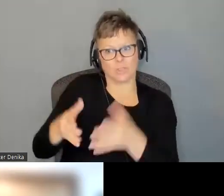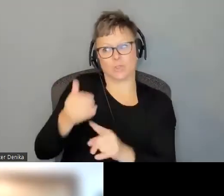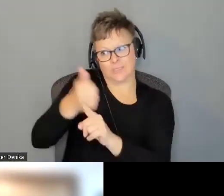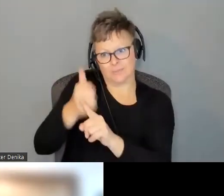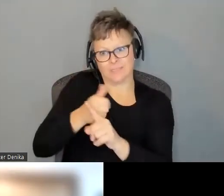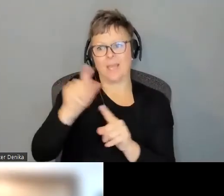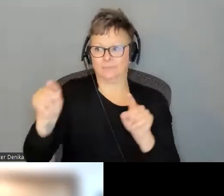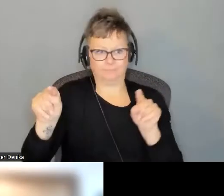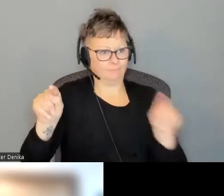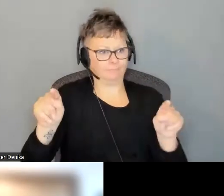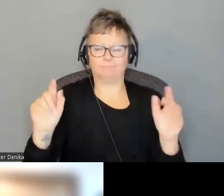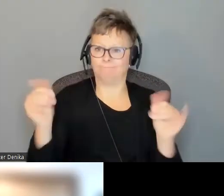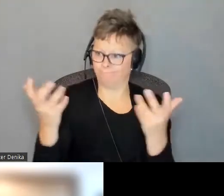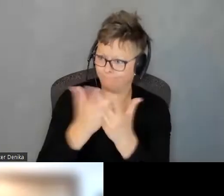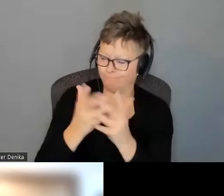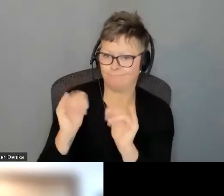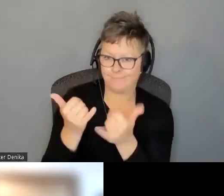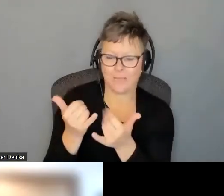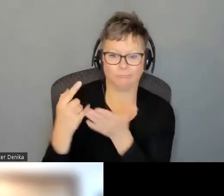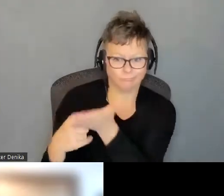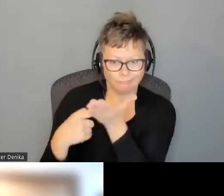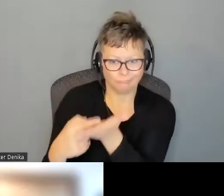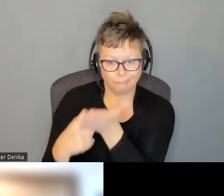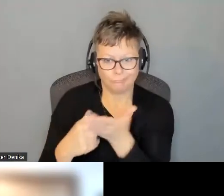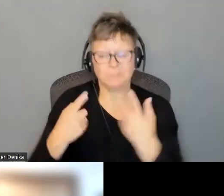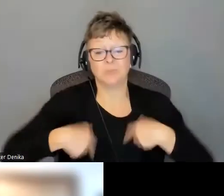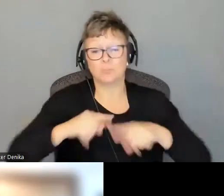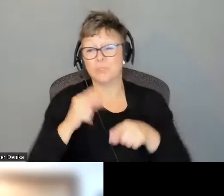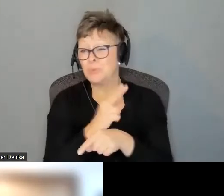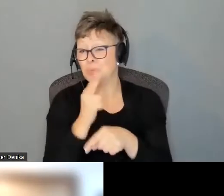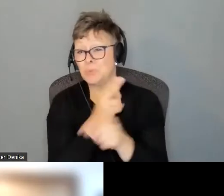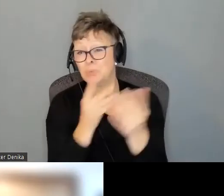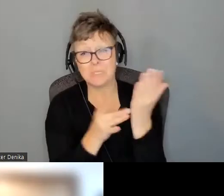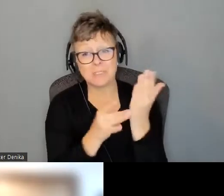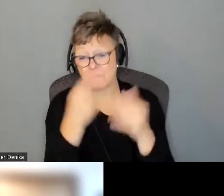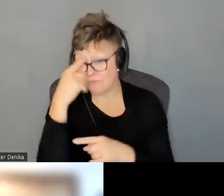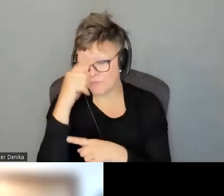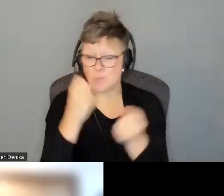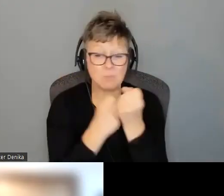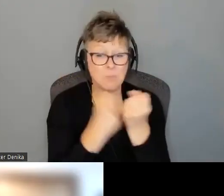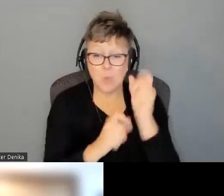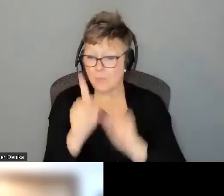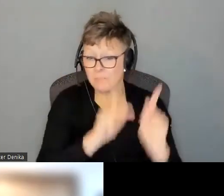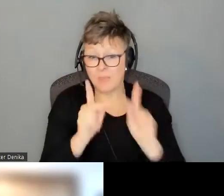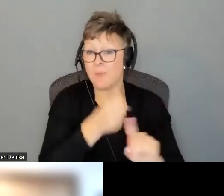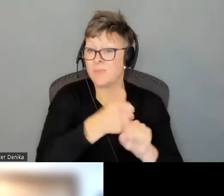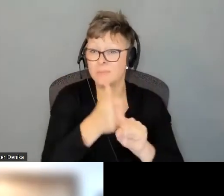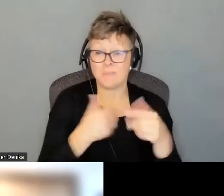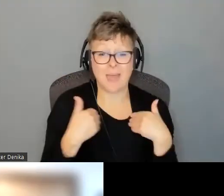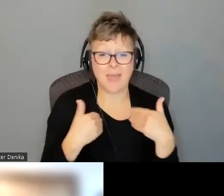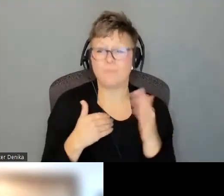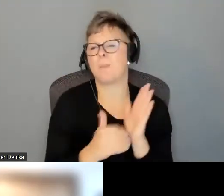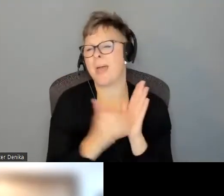early conversation. So we do a lot of that. We use the technology to support people with repetitive tasks, for